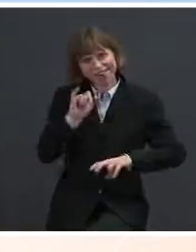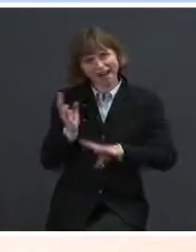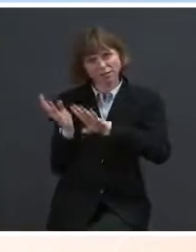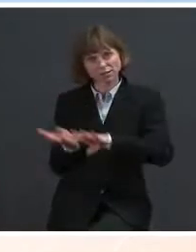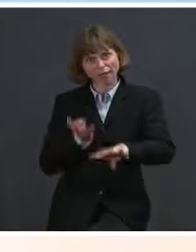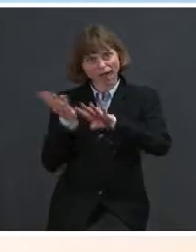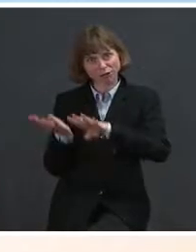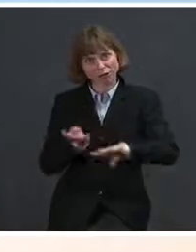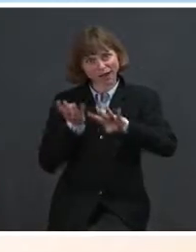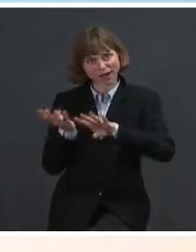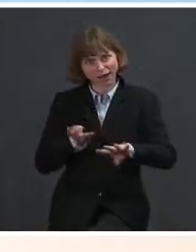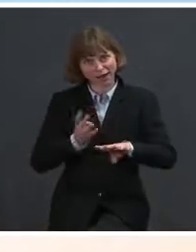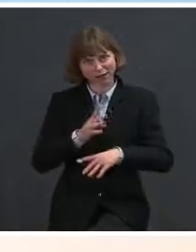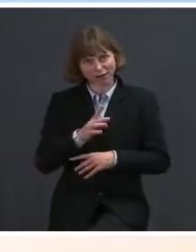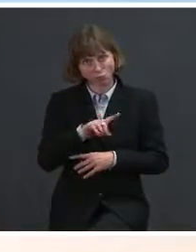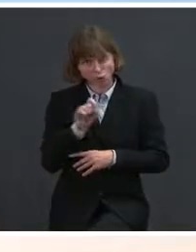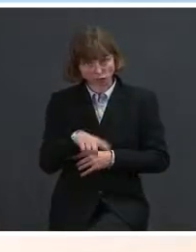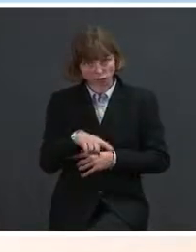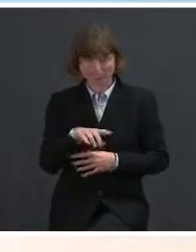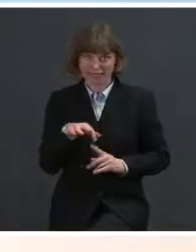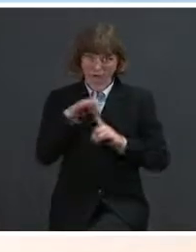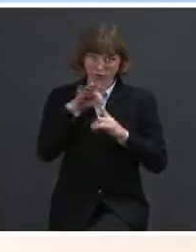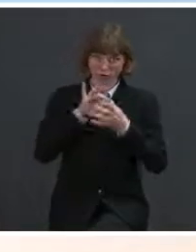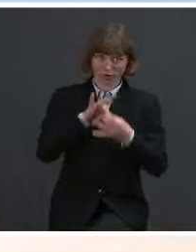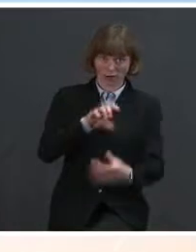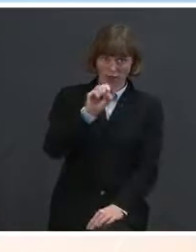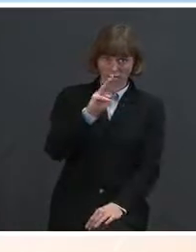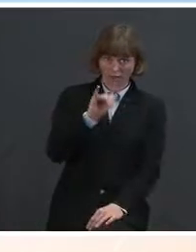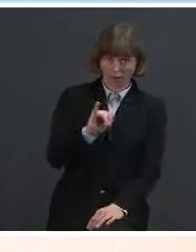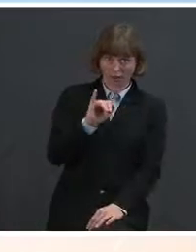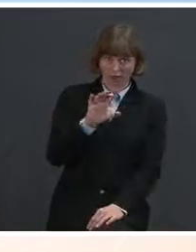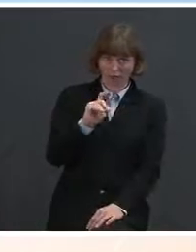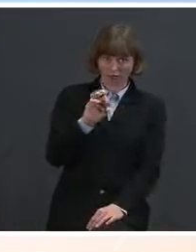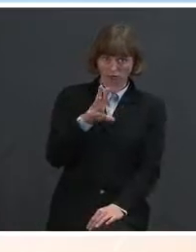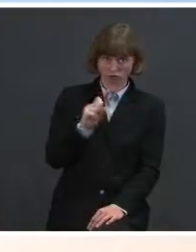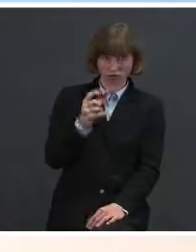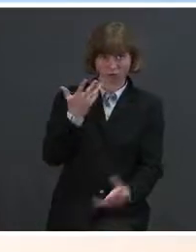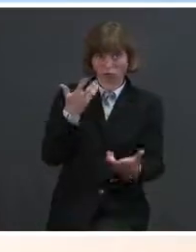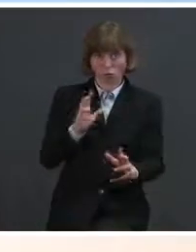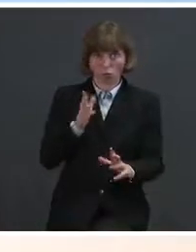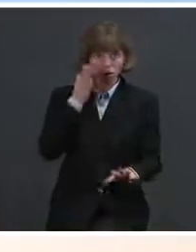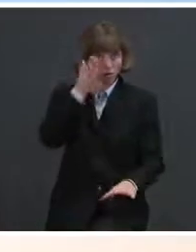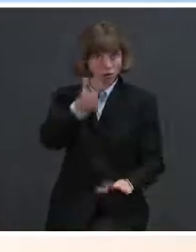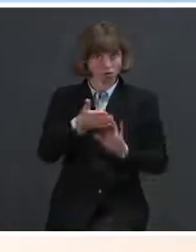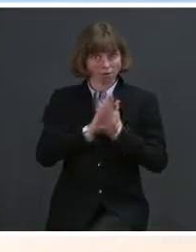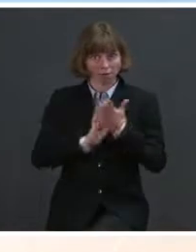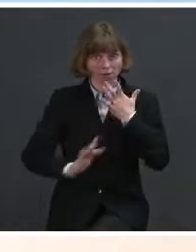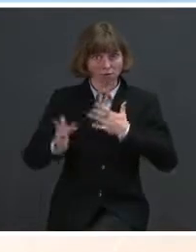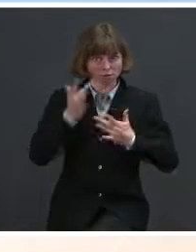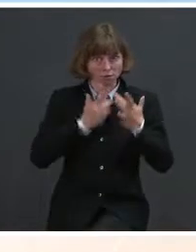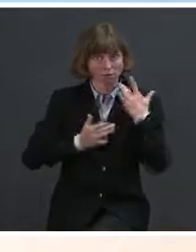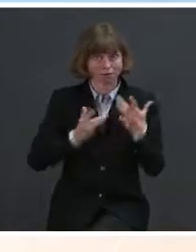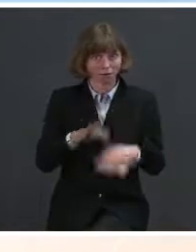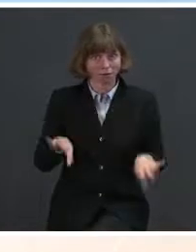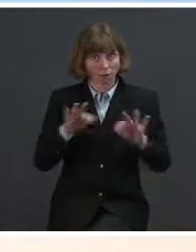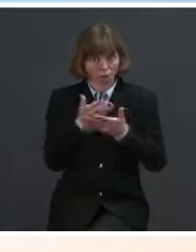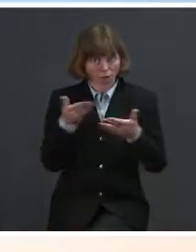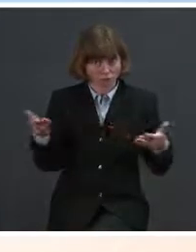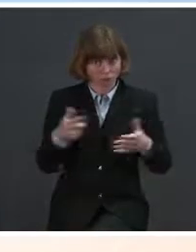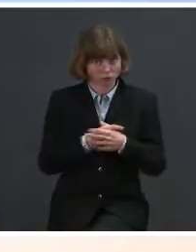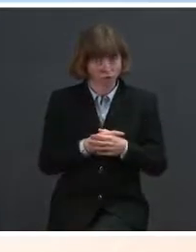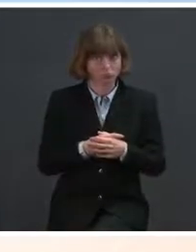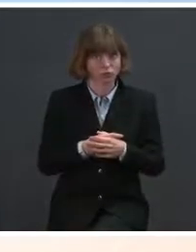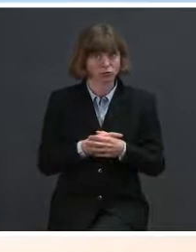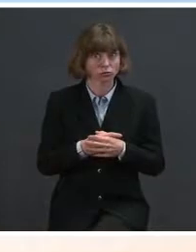to semiconductors, to make sure that we don't have shortages of critical materials going forward, whether it's semiconductors or rare earths. And